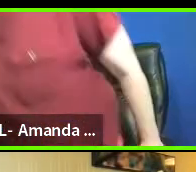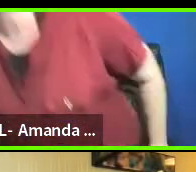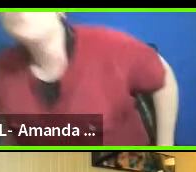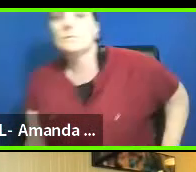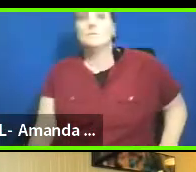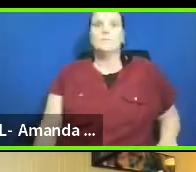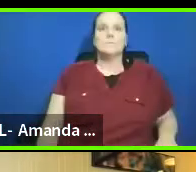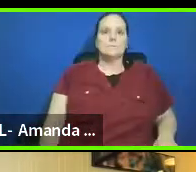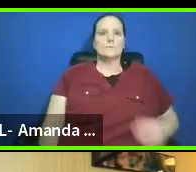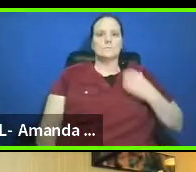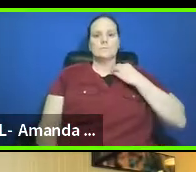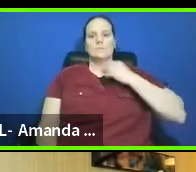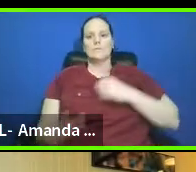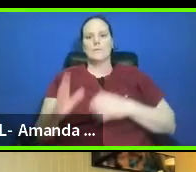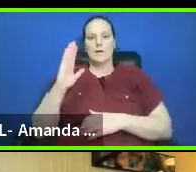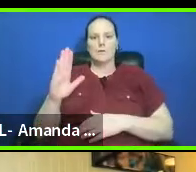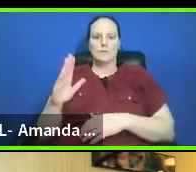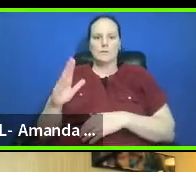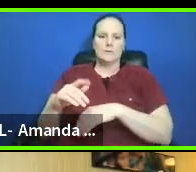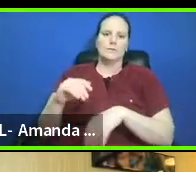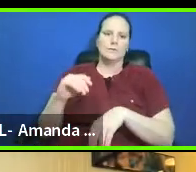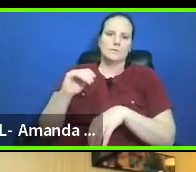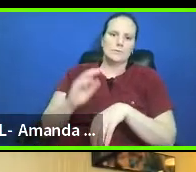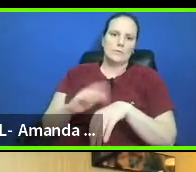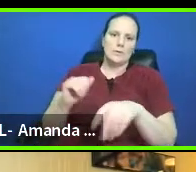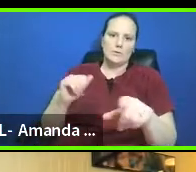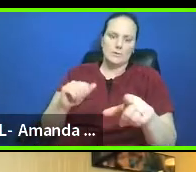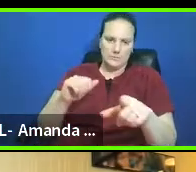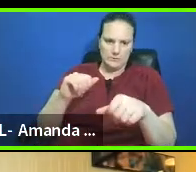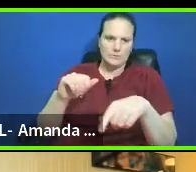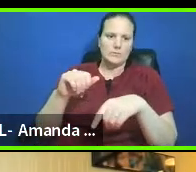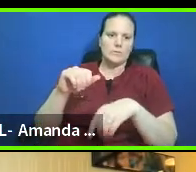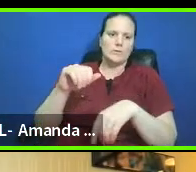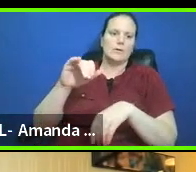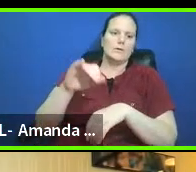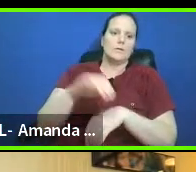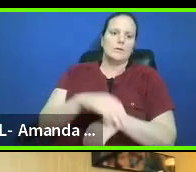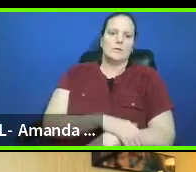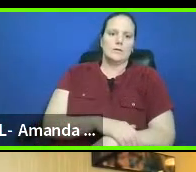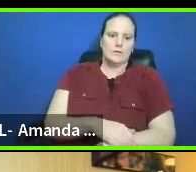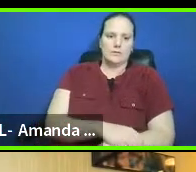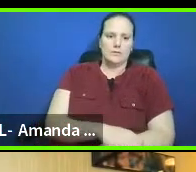And I will call on Jana Jarvis.